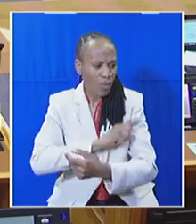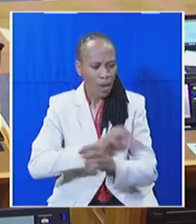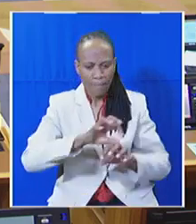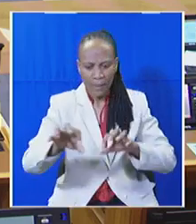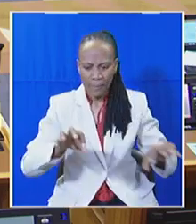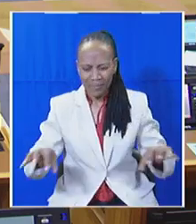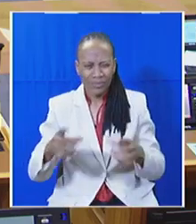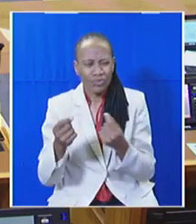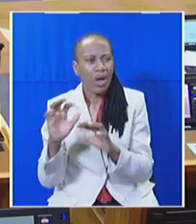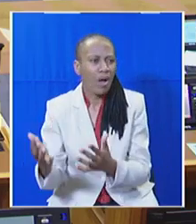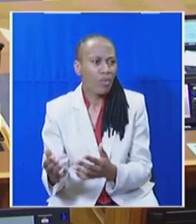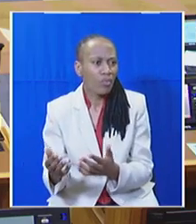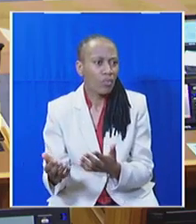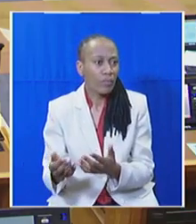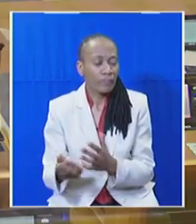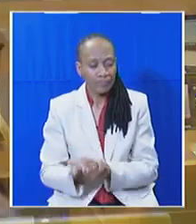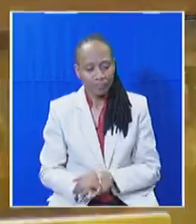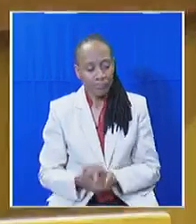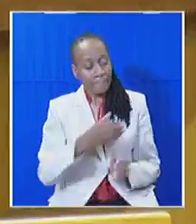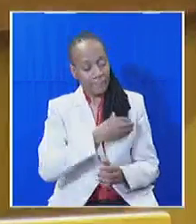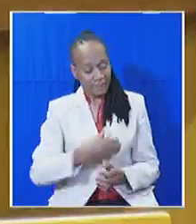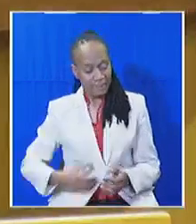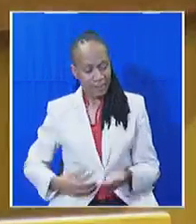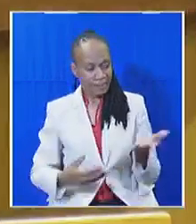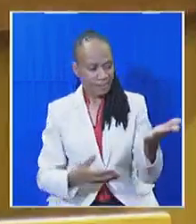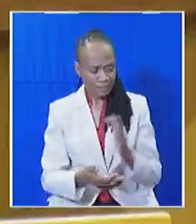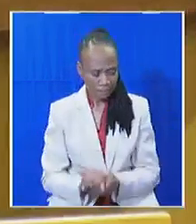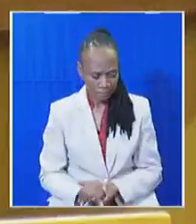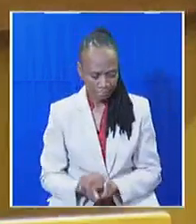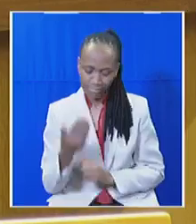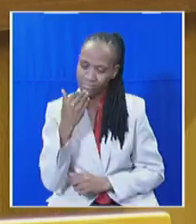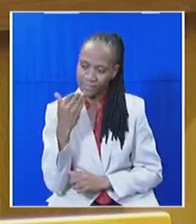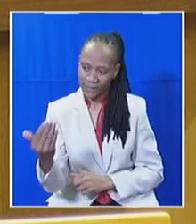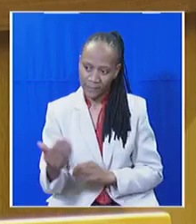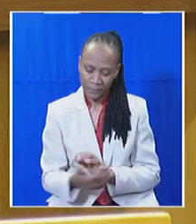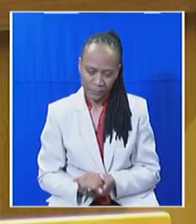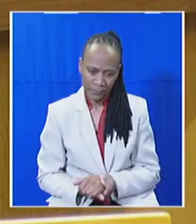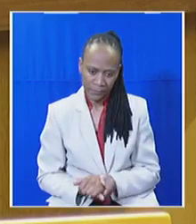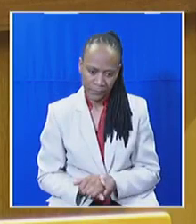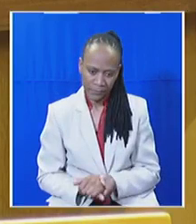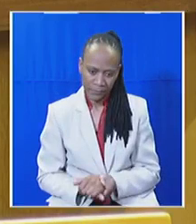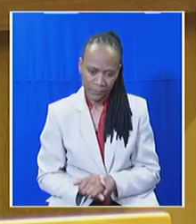Honorable the President. Thank you, Honorable Speaker.